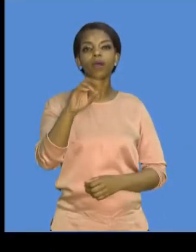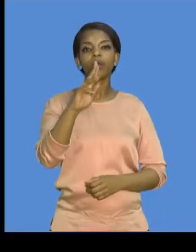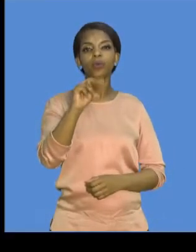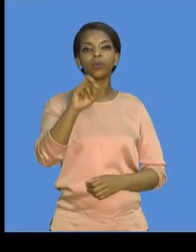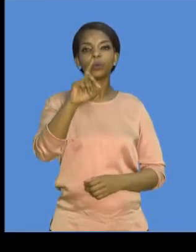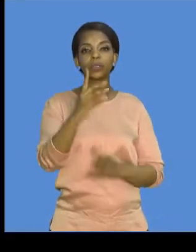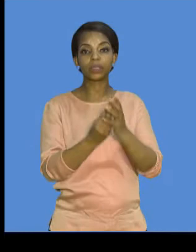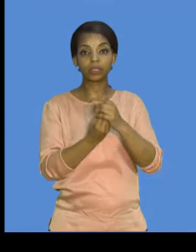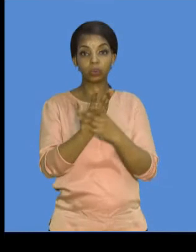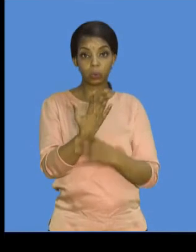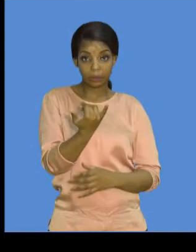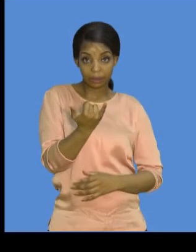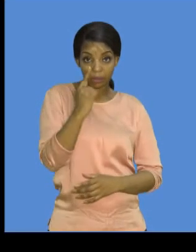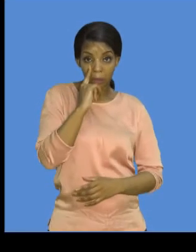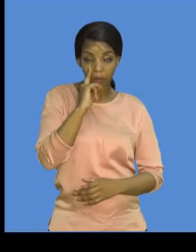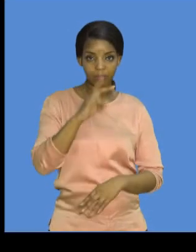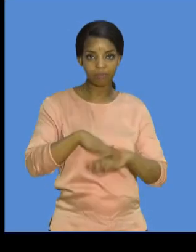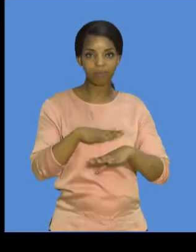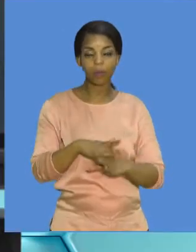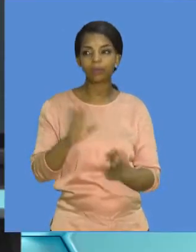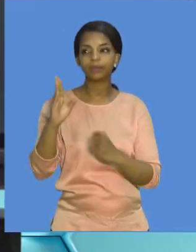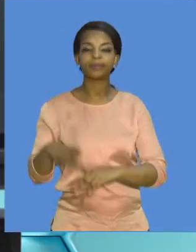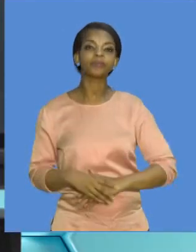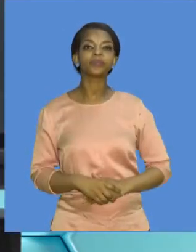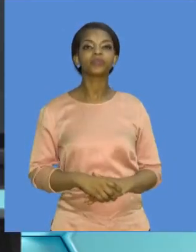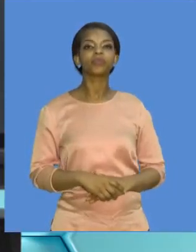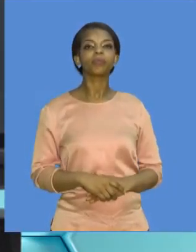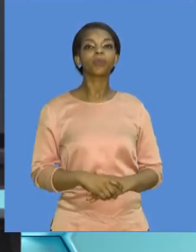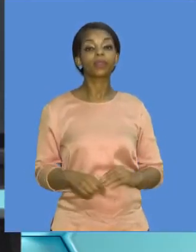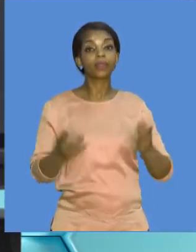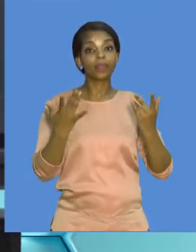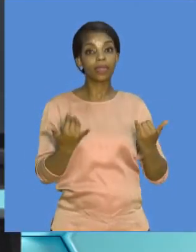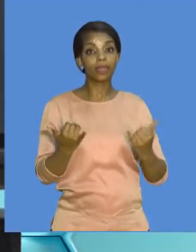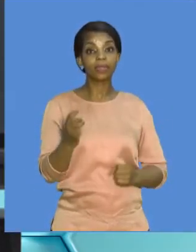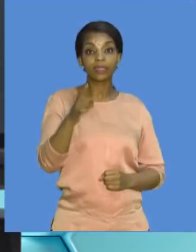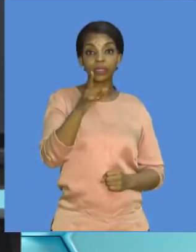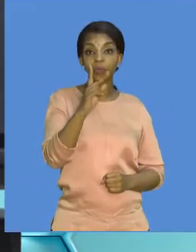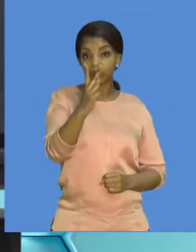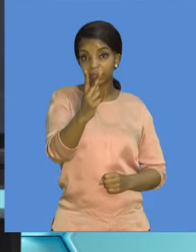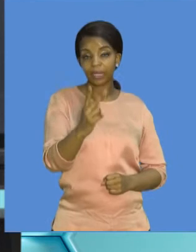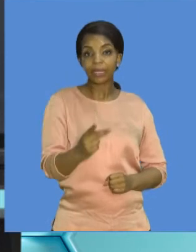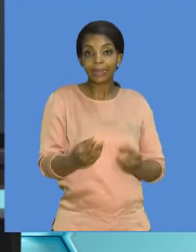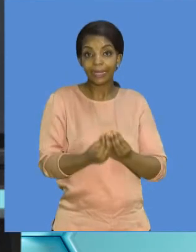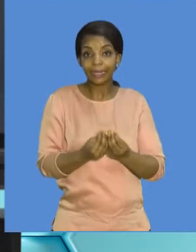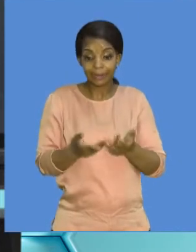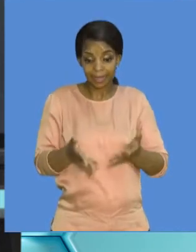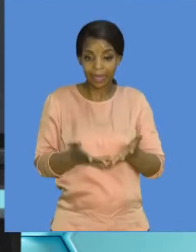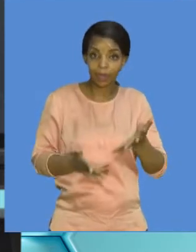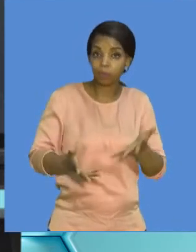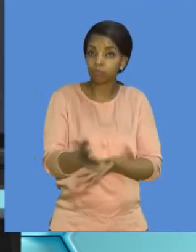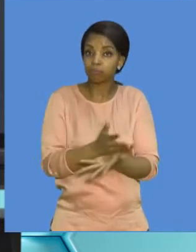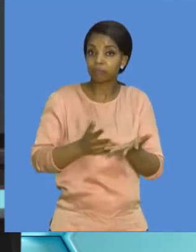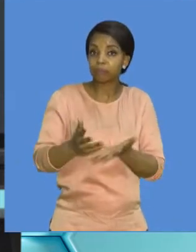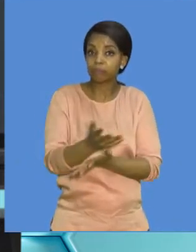continuing. Now, you can see that with all of this that we've spoken about, the main big idea here